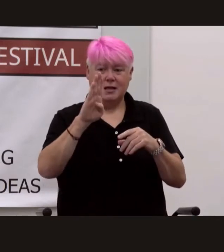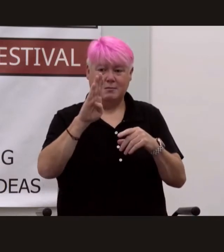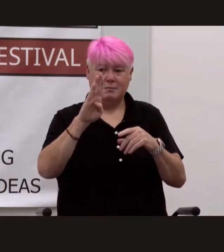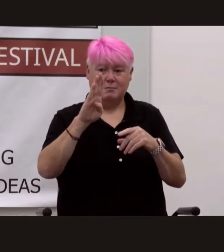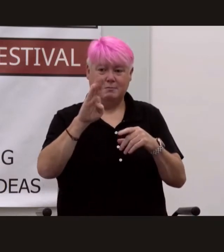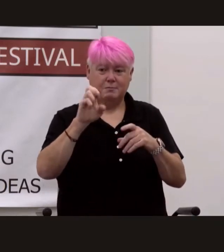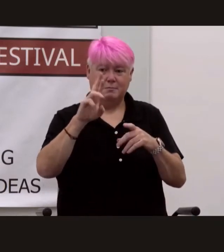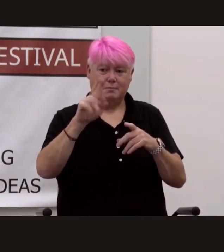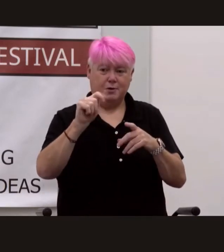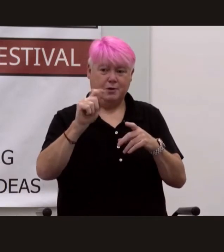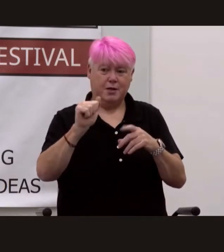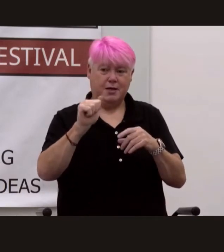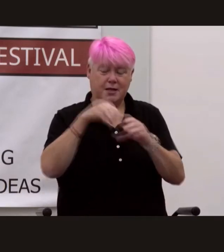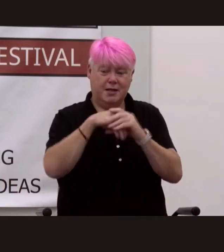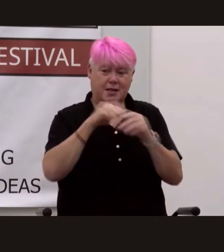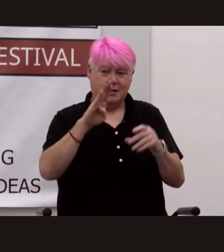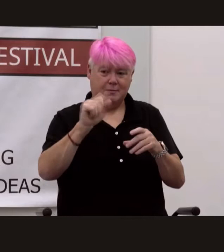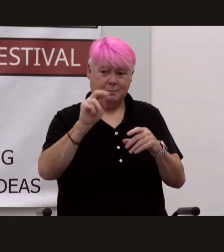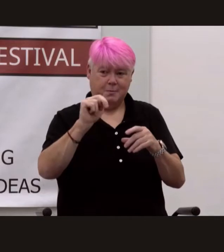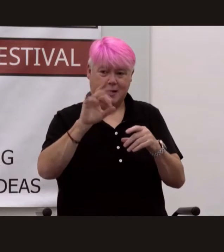in Banff,